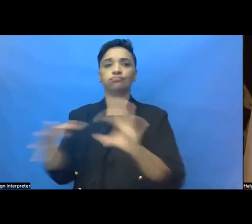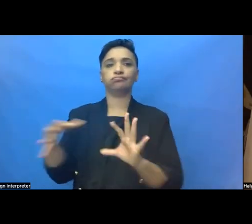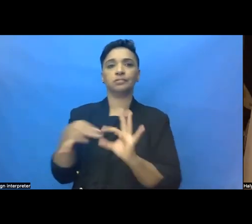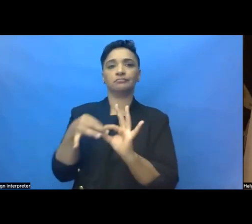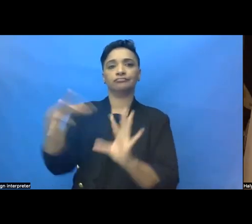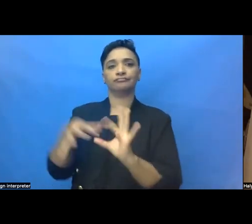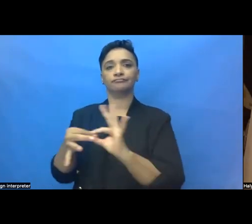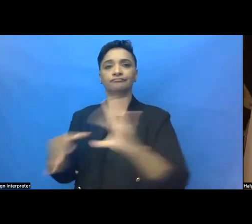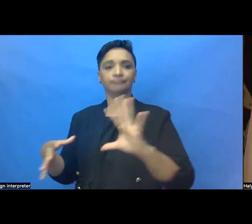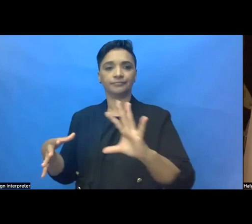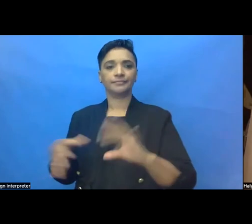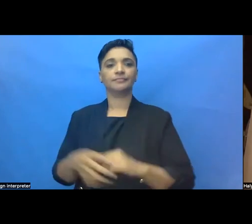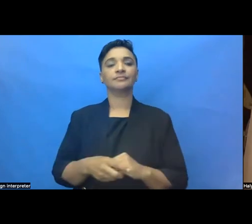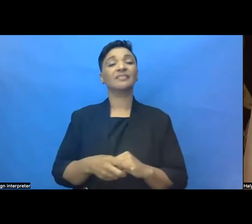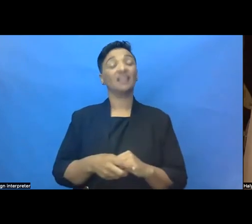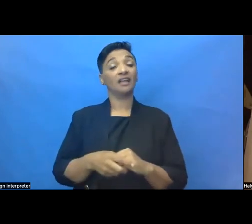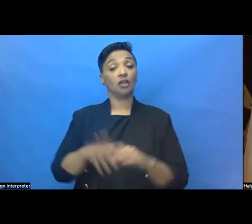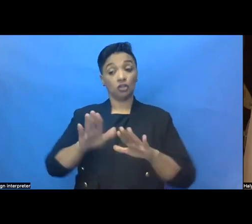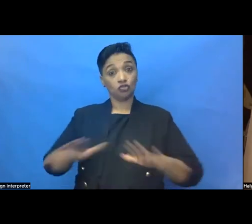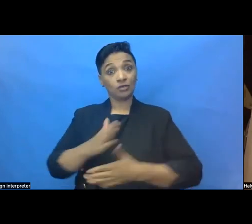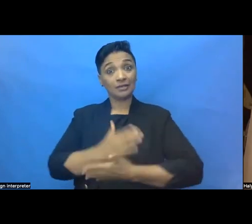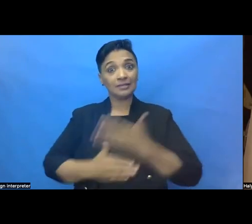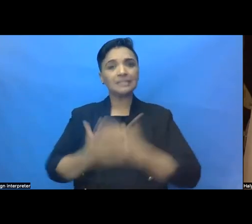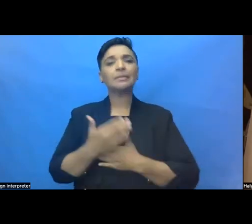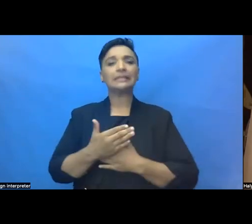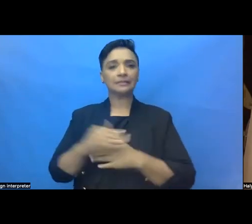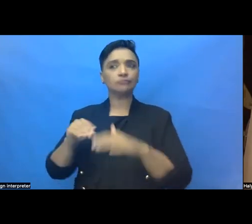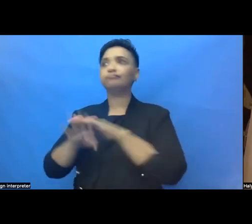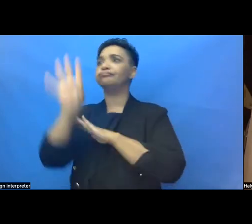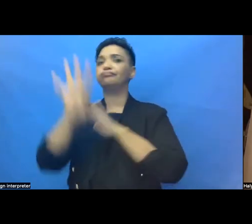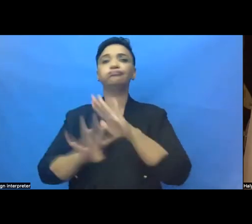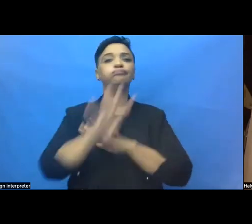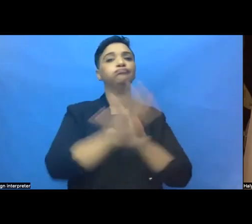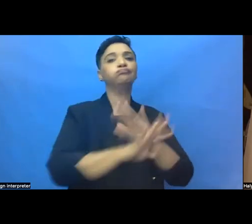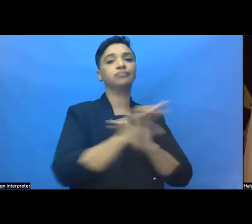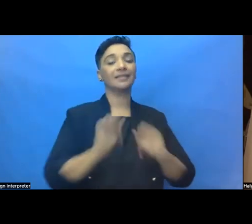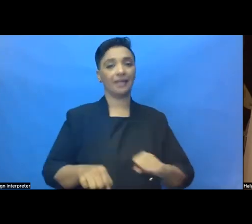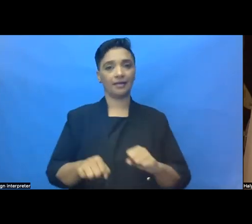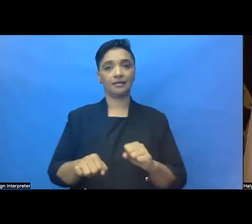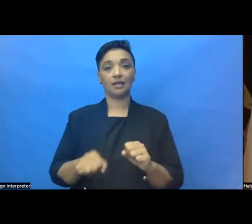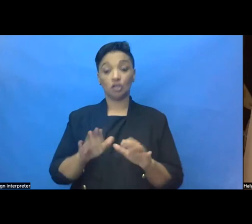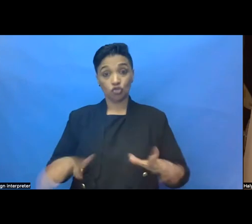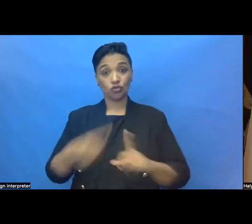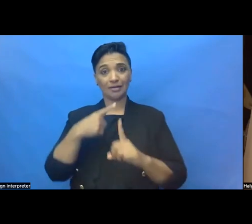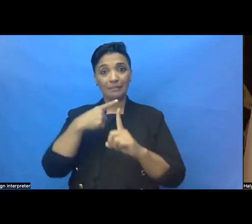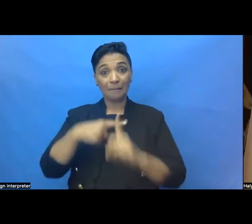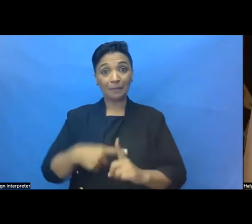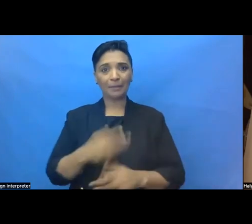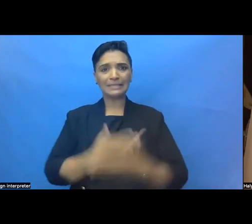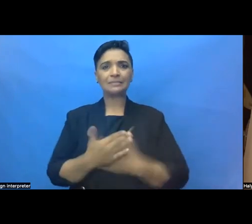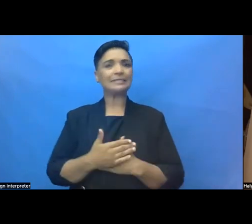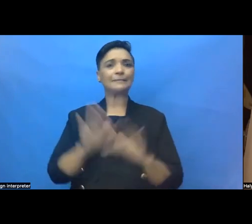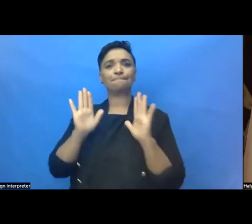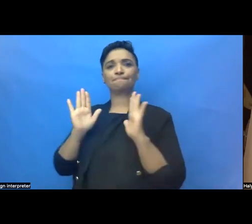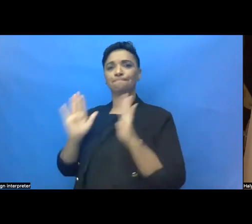and those with fewer disabilities evacuated abroad, while those with more complex needs stayed behind in the institutions